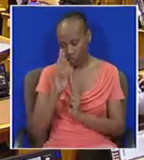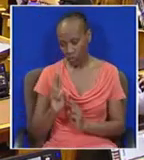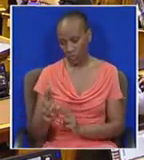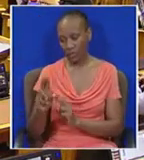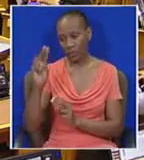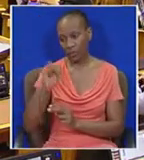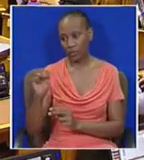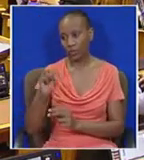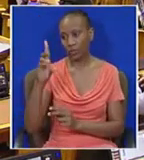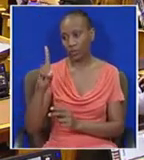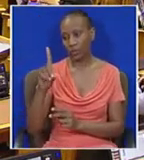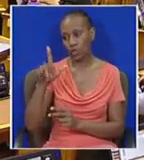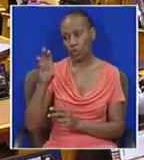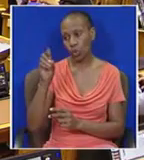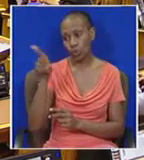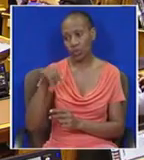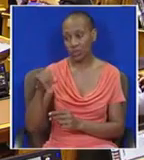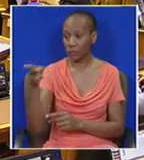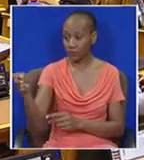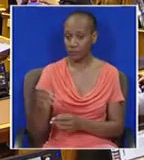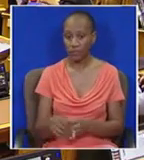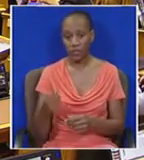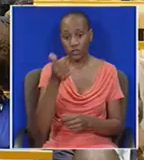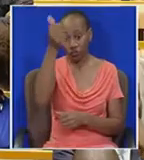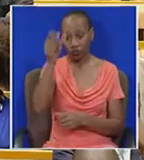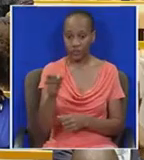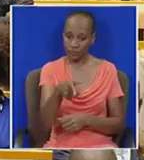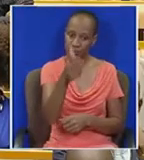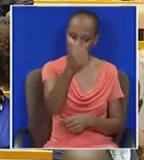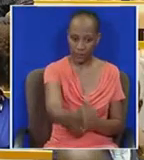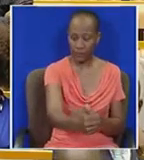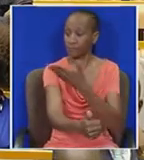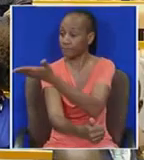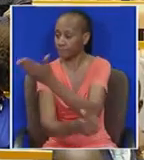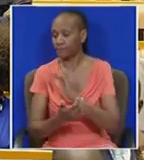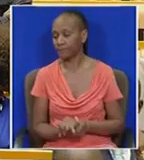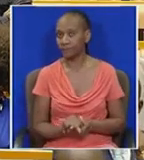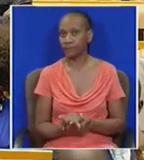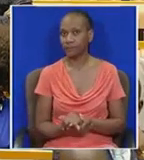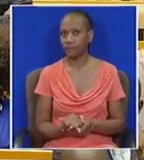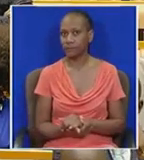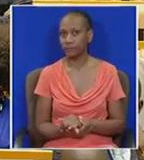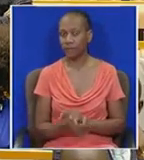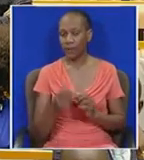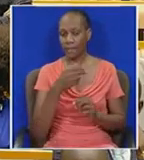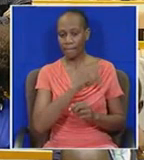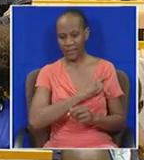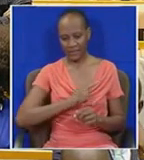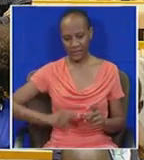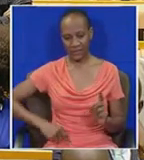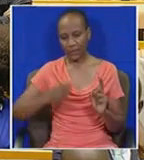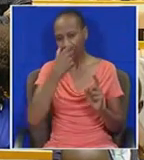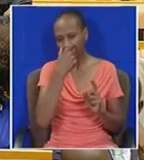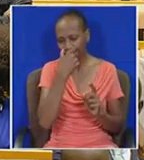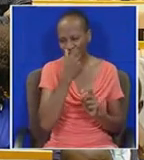Honorable Ndlozi, what's the point of order? Take your seat, Honorable Chifu. Thank you, Honorable Speaker. The President Ramaphosa